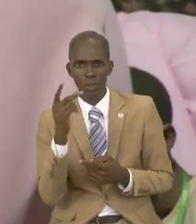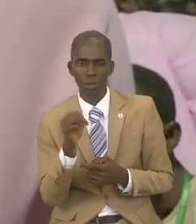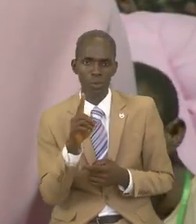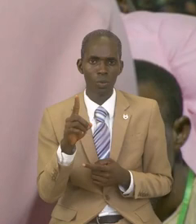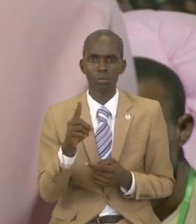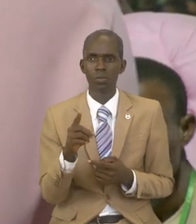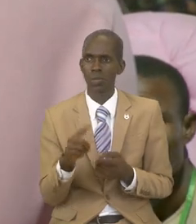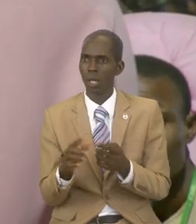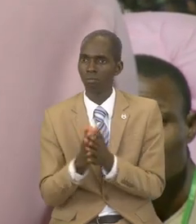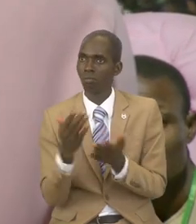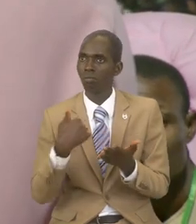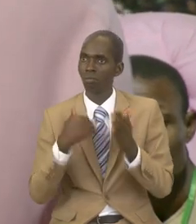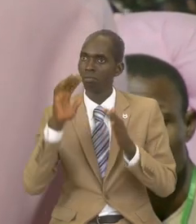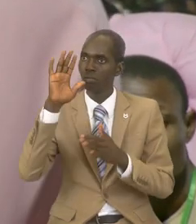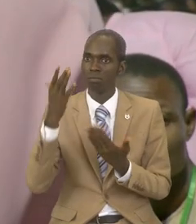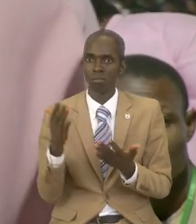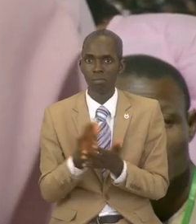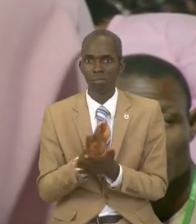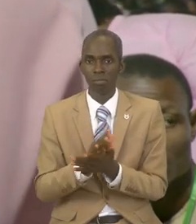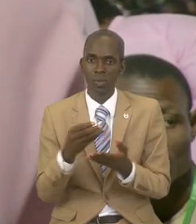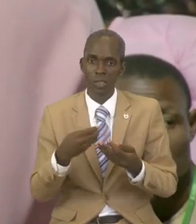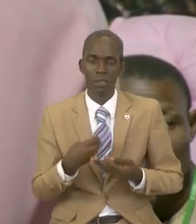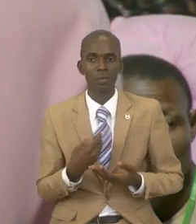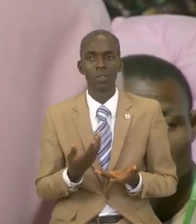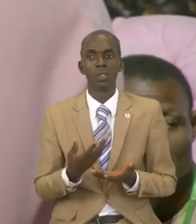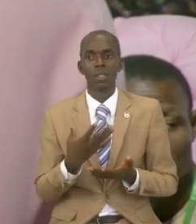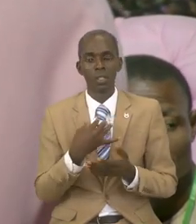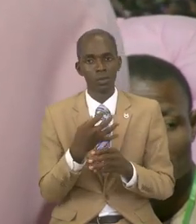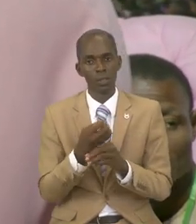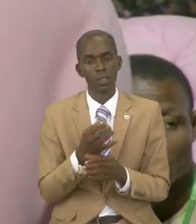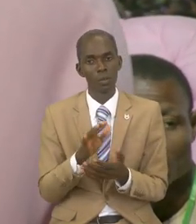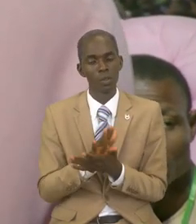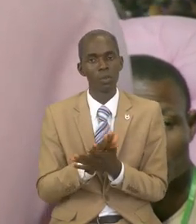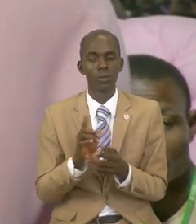far back, across the road.